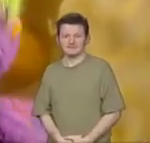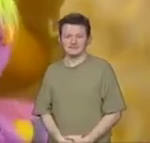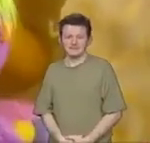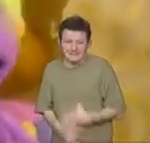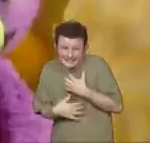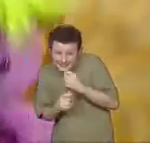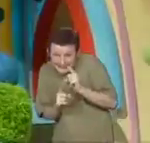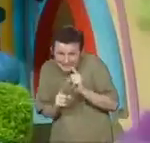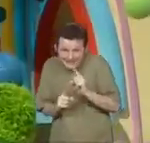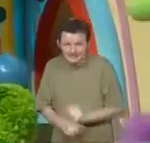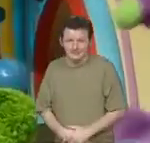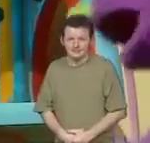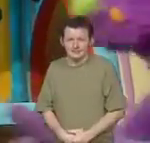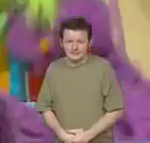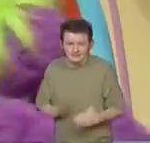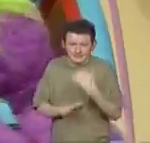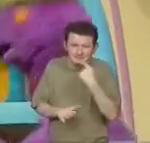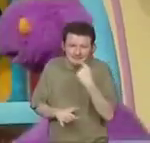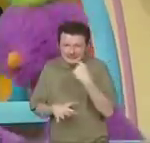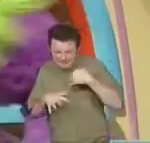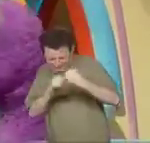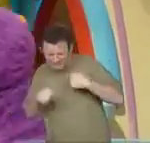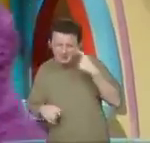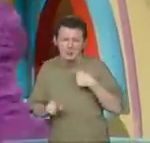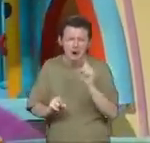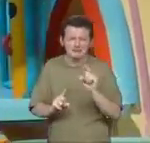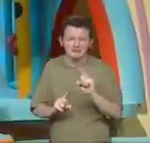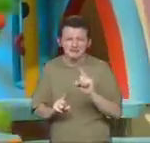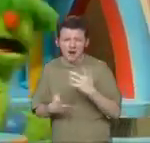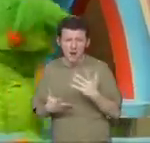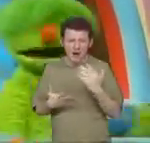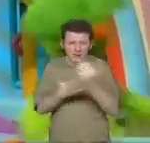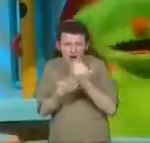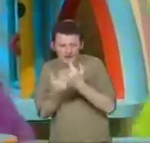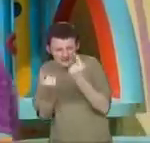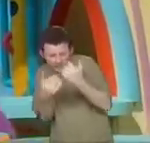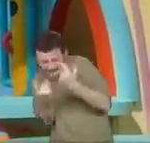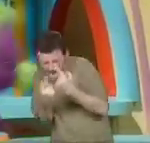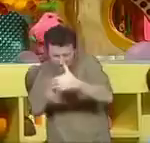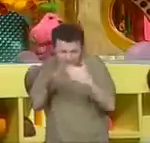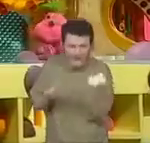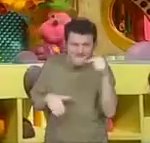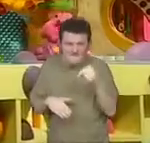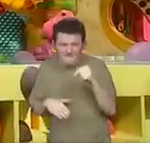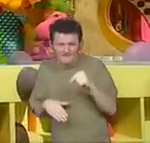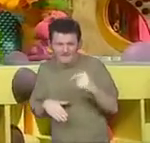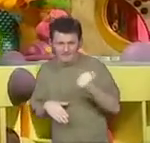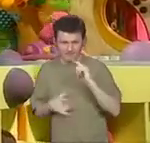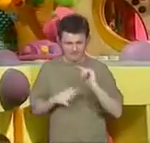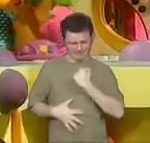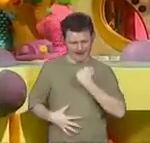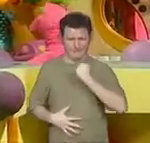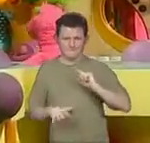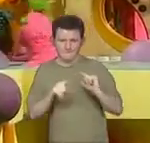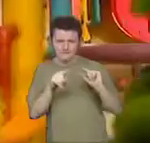Oh, can I have a go? Oh, please, let me have a go. No, just you wait. This is for my collection of soft and squidgy things. It's mine, so I